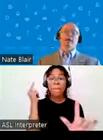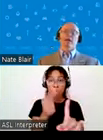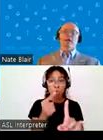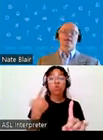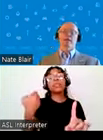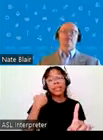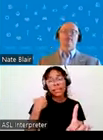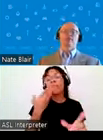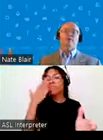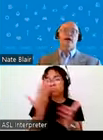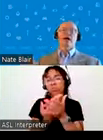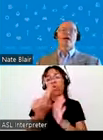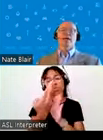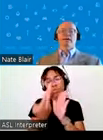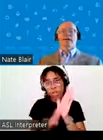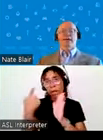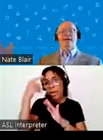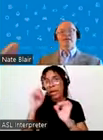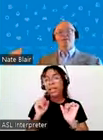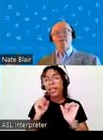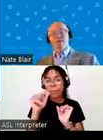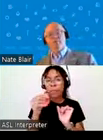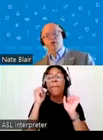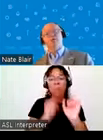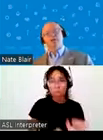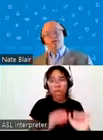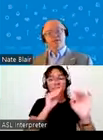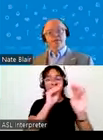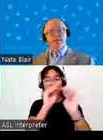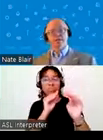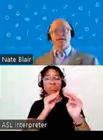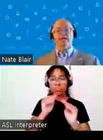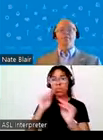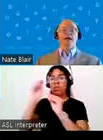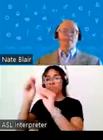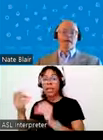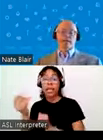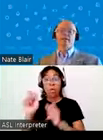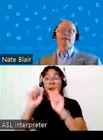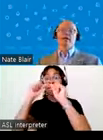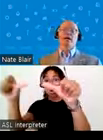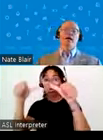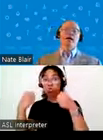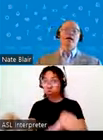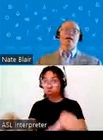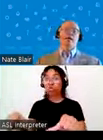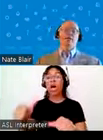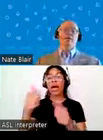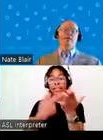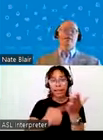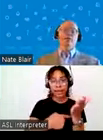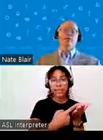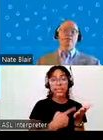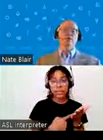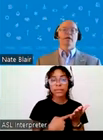can then continue to refine and do post-analysis, I would say, impact modeling in